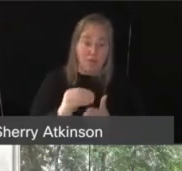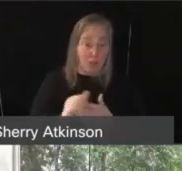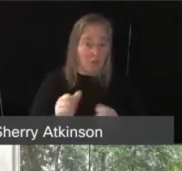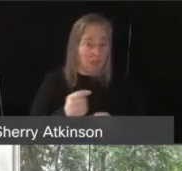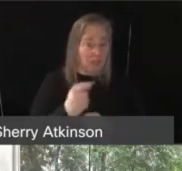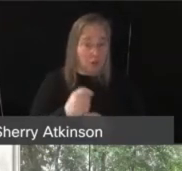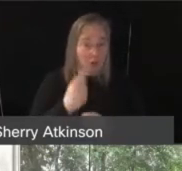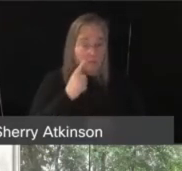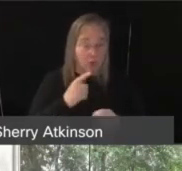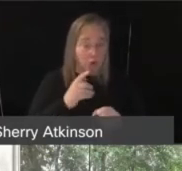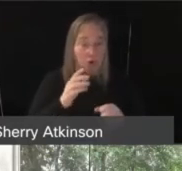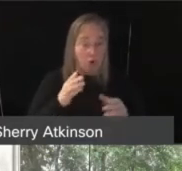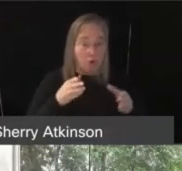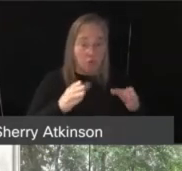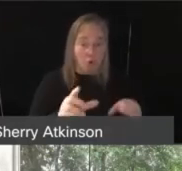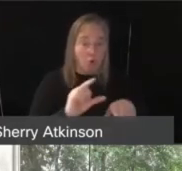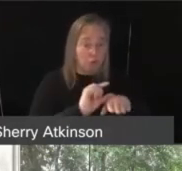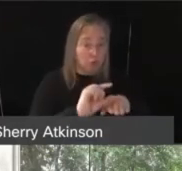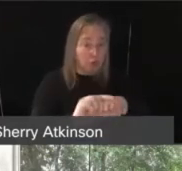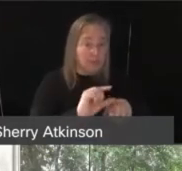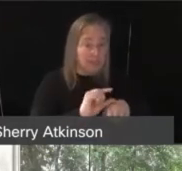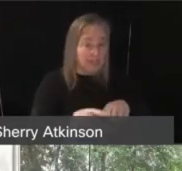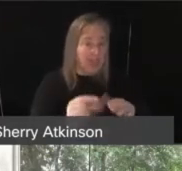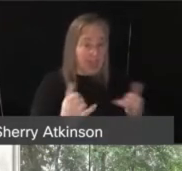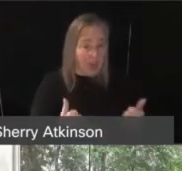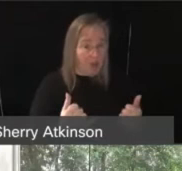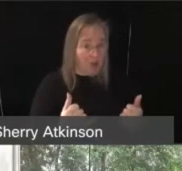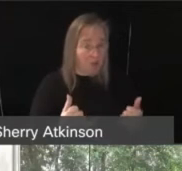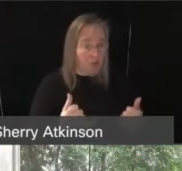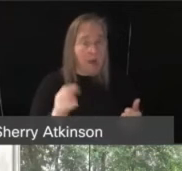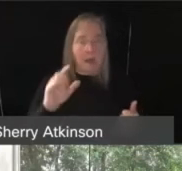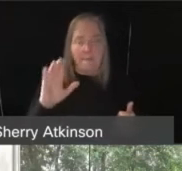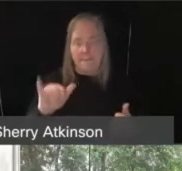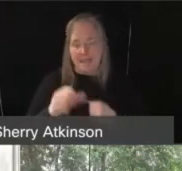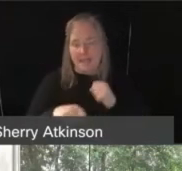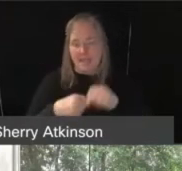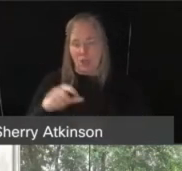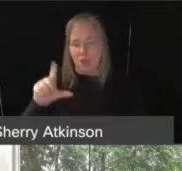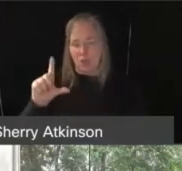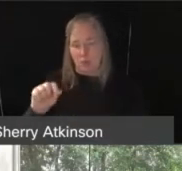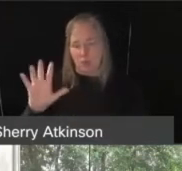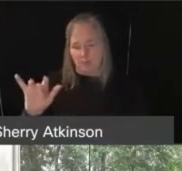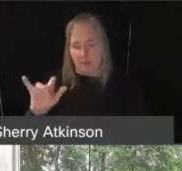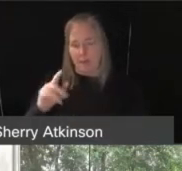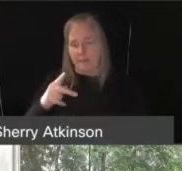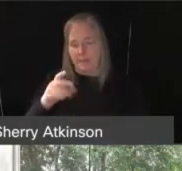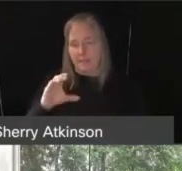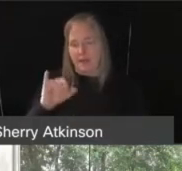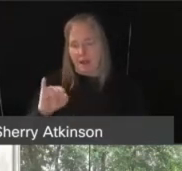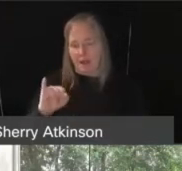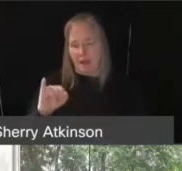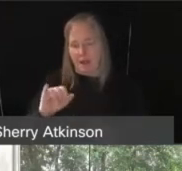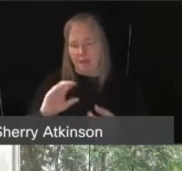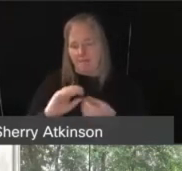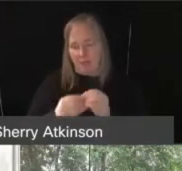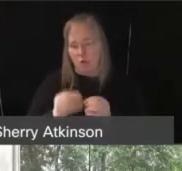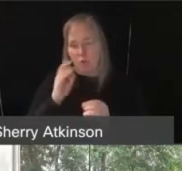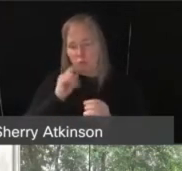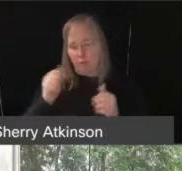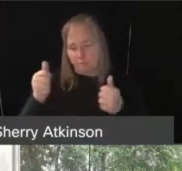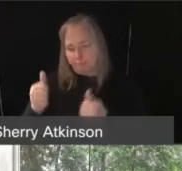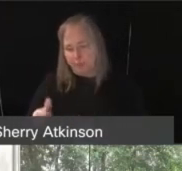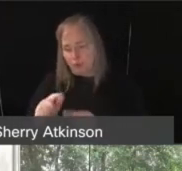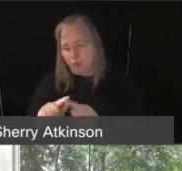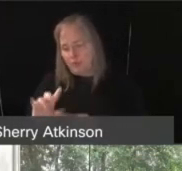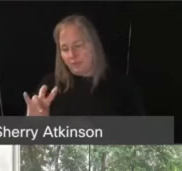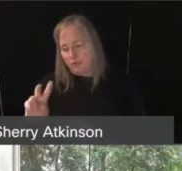for road resurfacing now, by 2025, the PCI value would be at 72. It's currently at, like, you know,